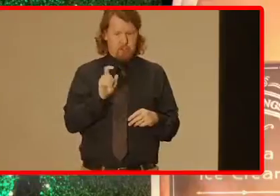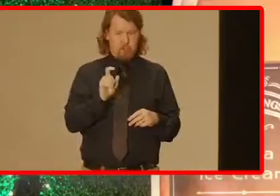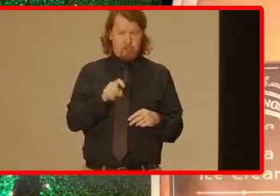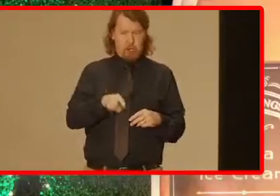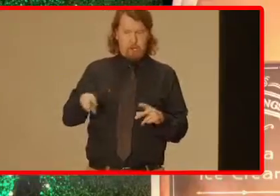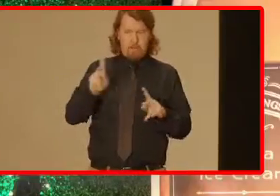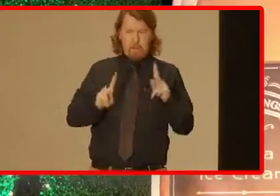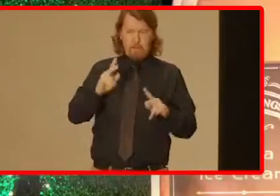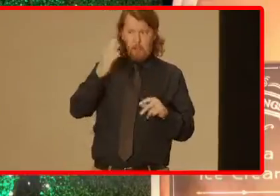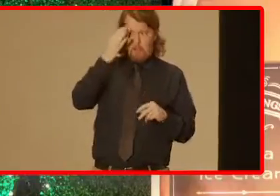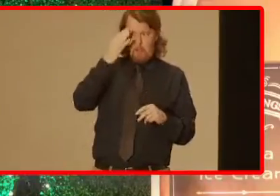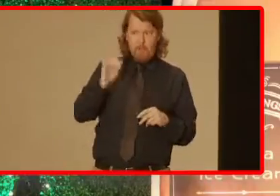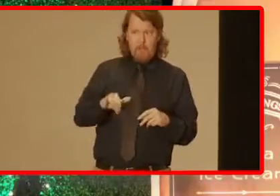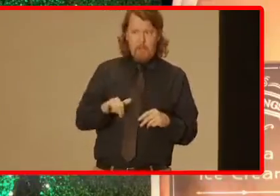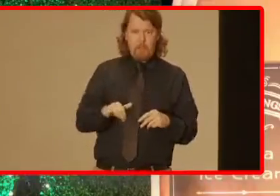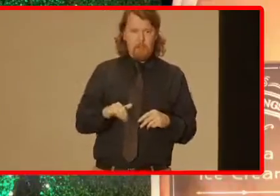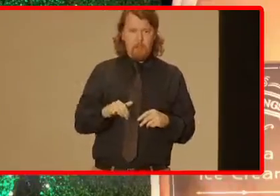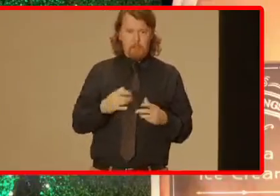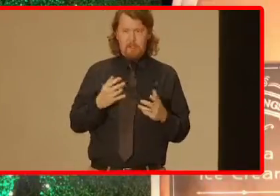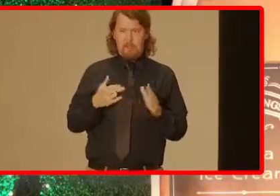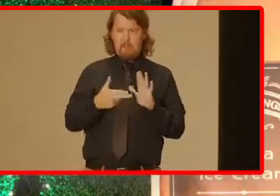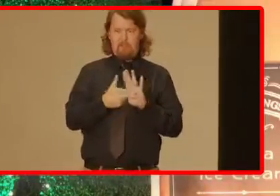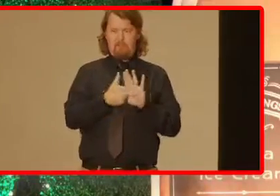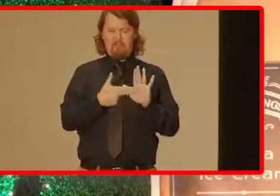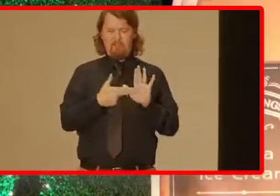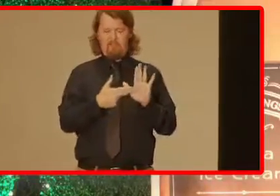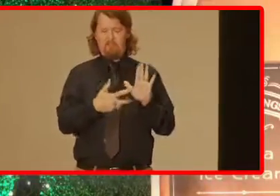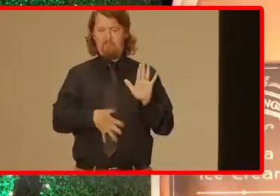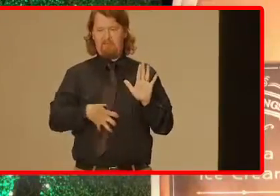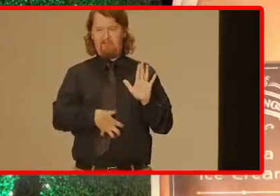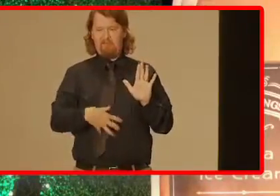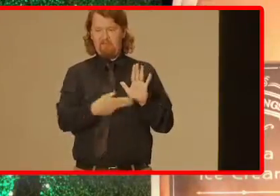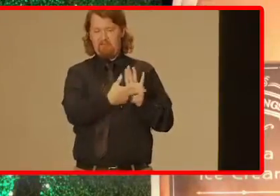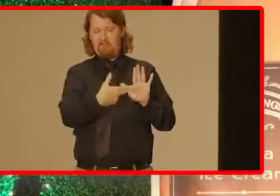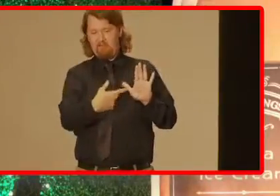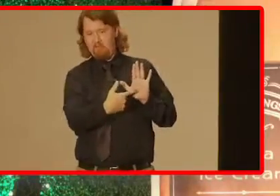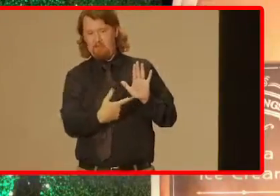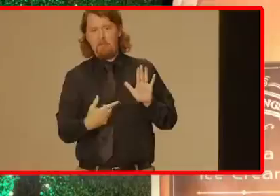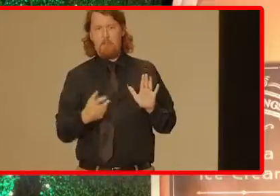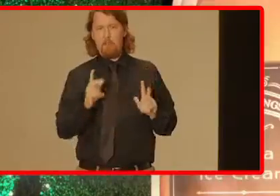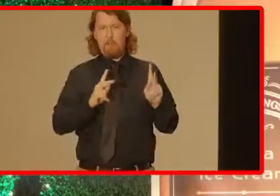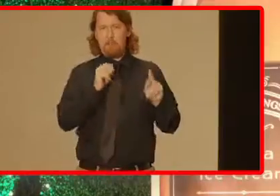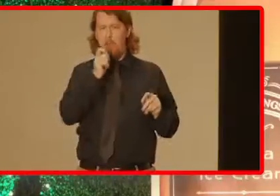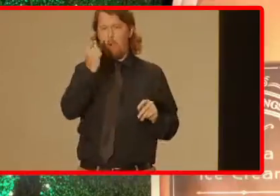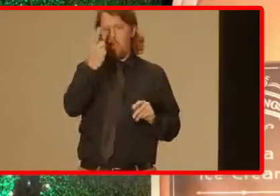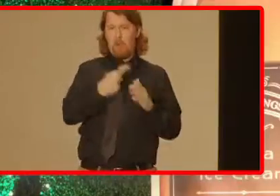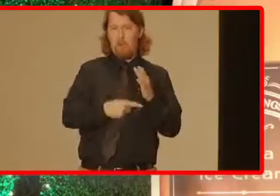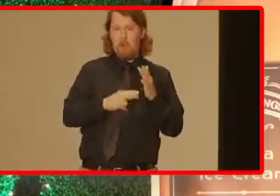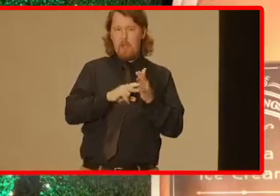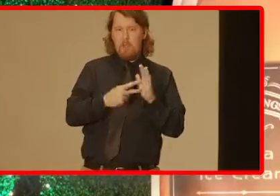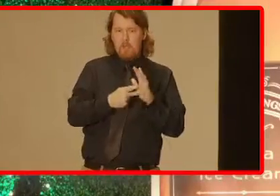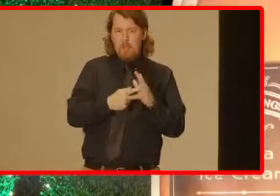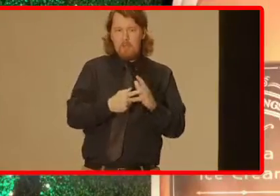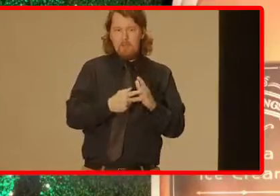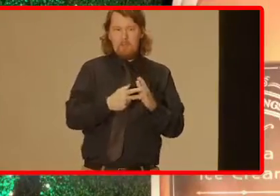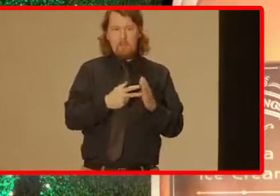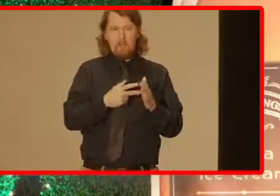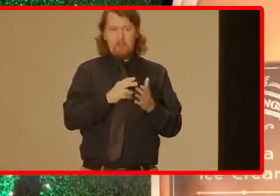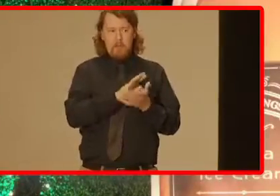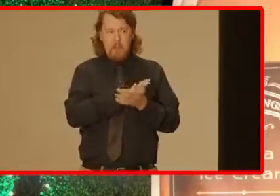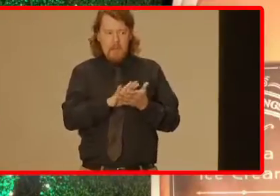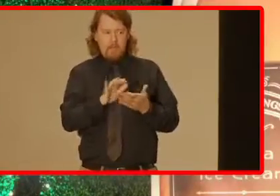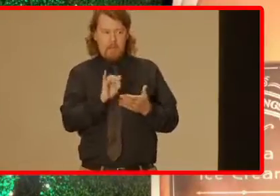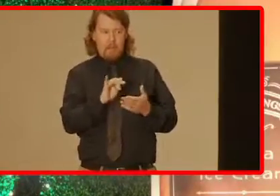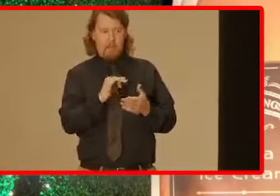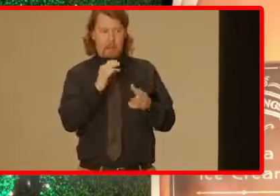And they said, well, it's a stigma. People don't understand what it means to be disabled, and it'd be nice if someone like you, that looks like you,